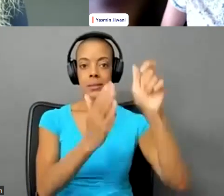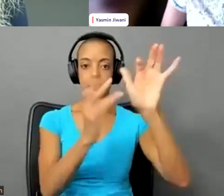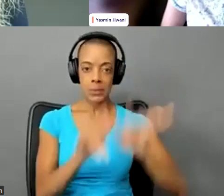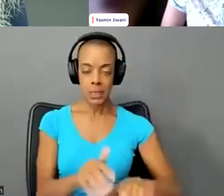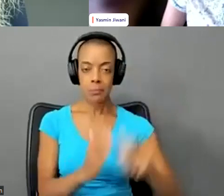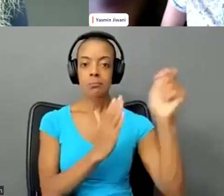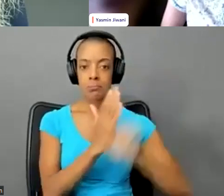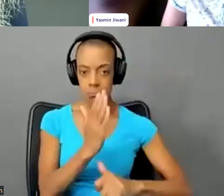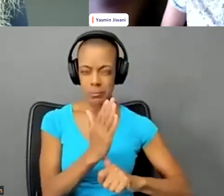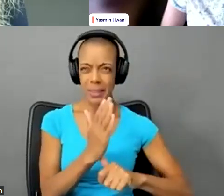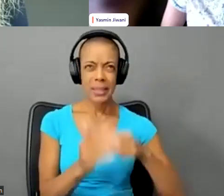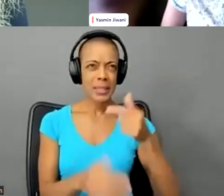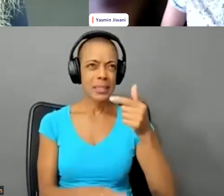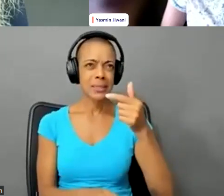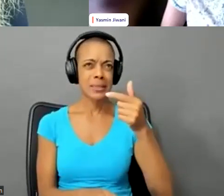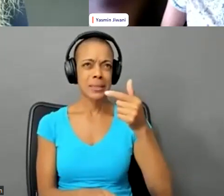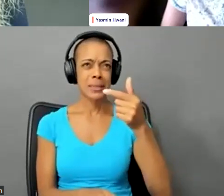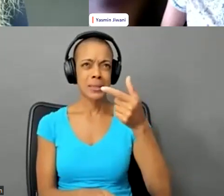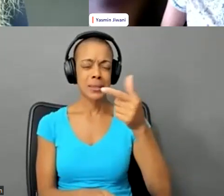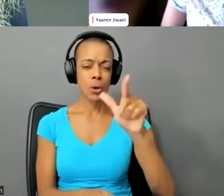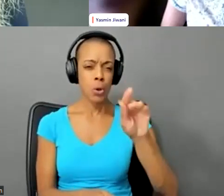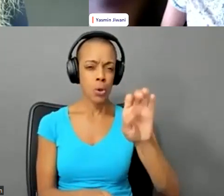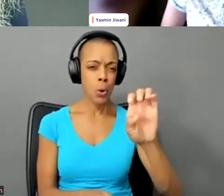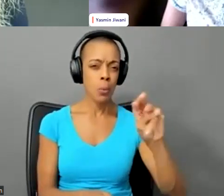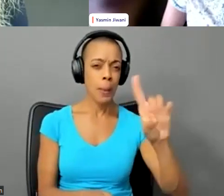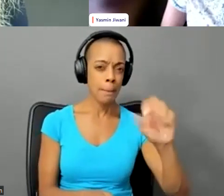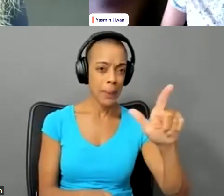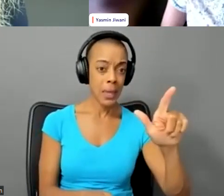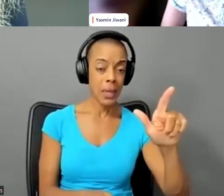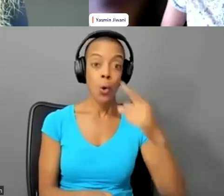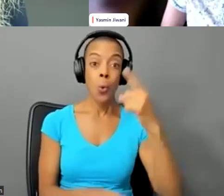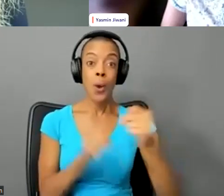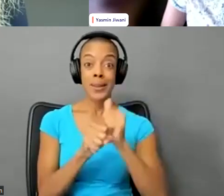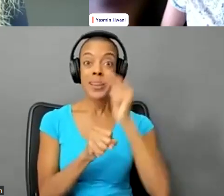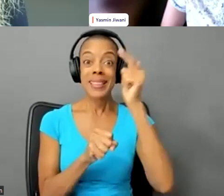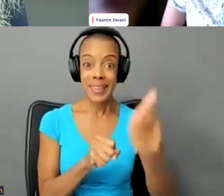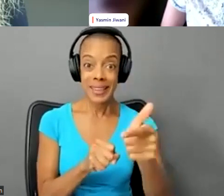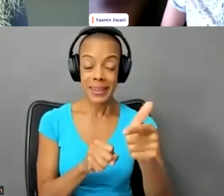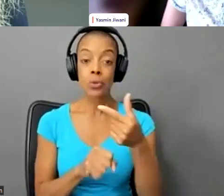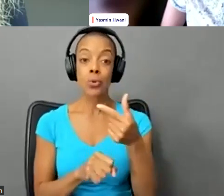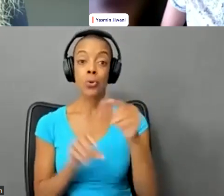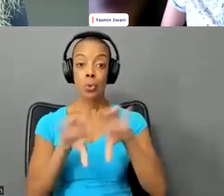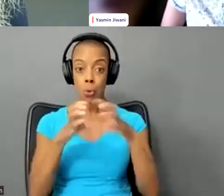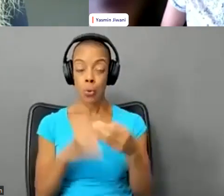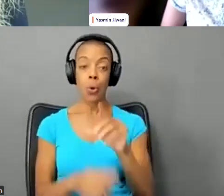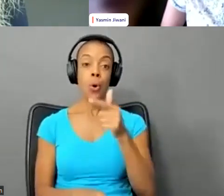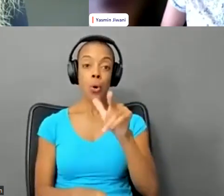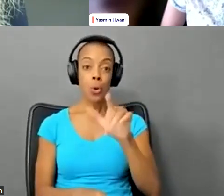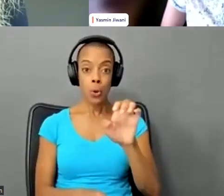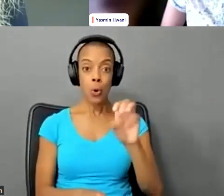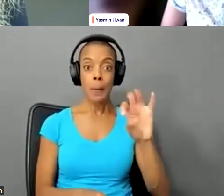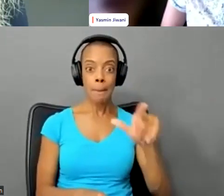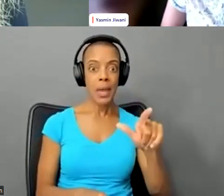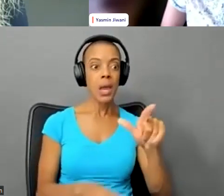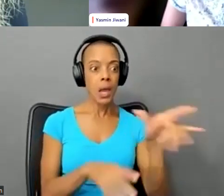Ottawa Citizen, I forget which, within a year, the Globe took that up and did their huge investigative series.